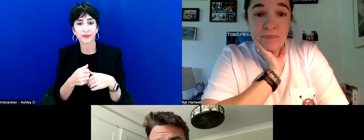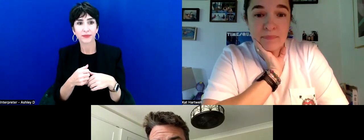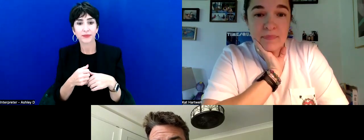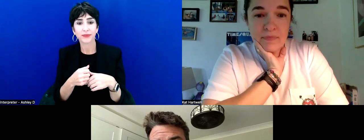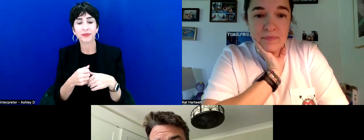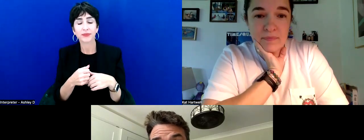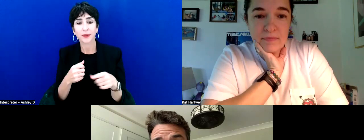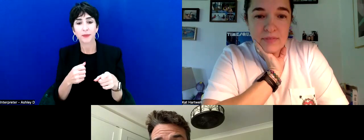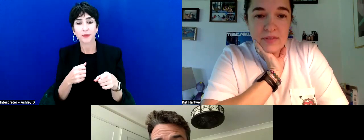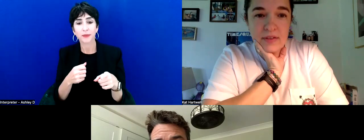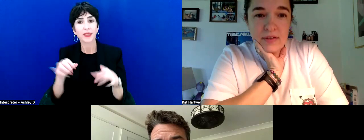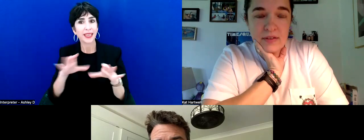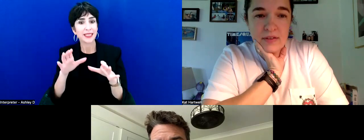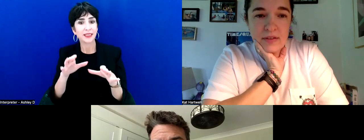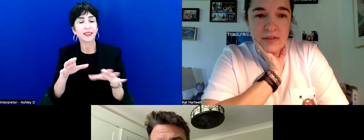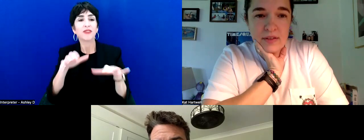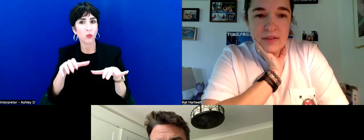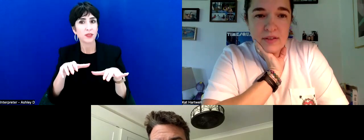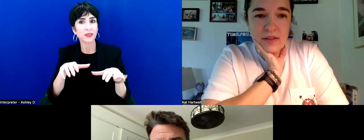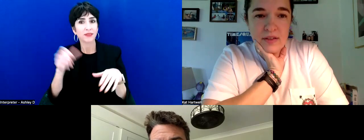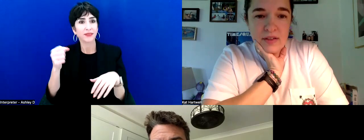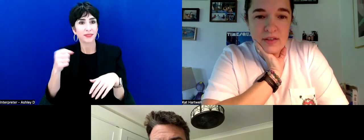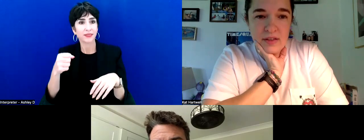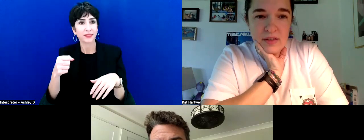Yeah. That did it freeze?